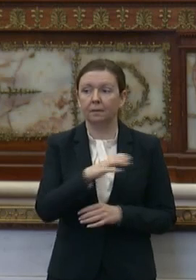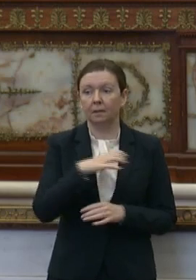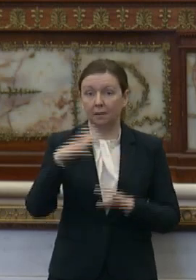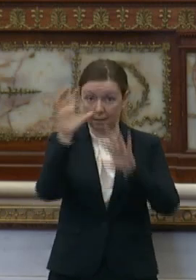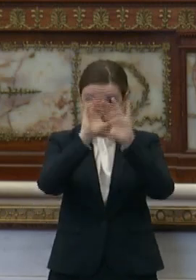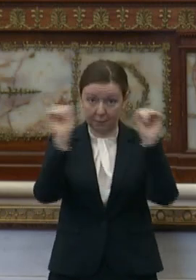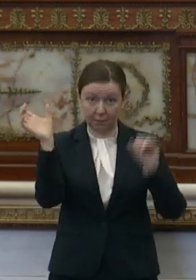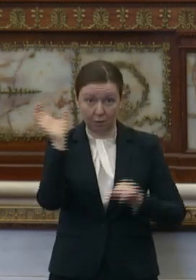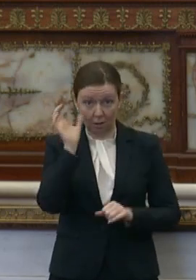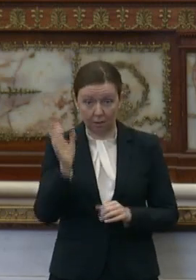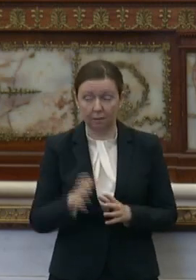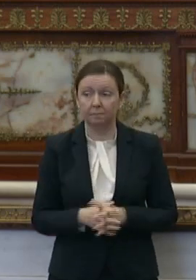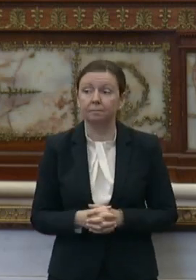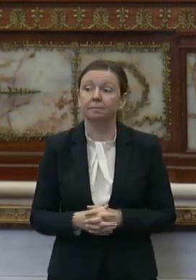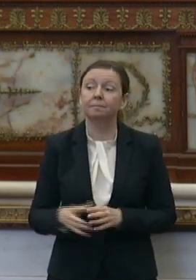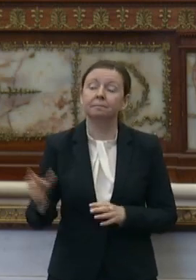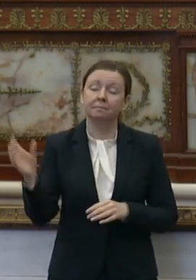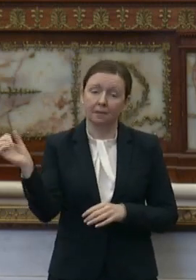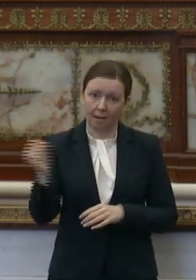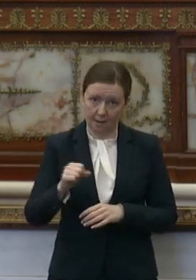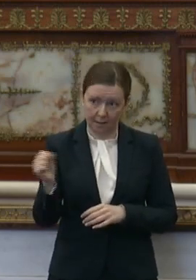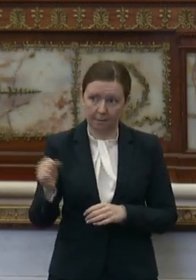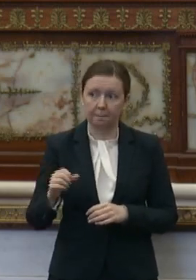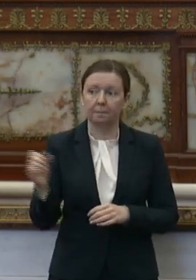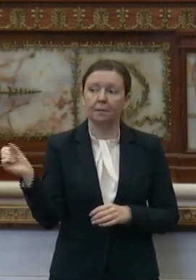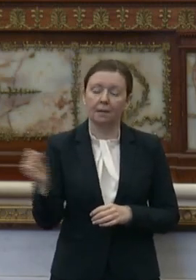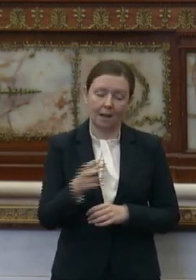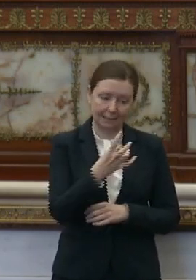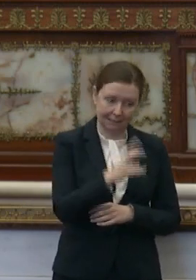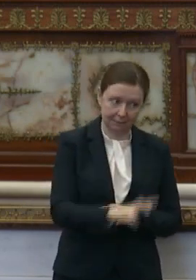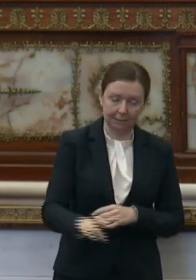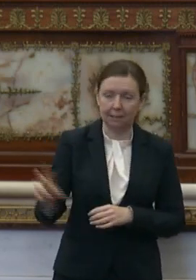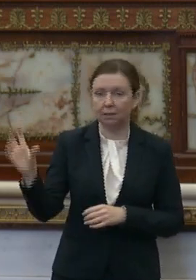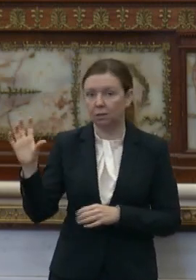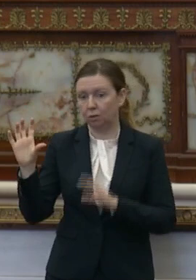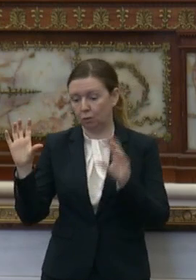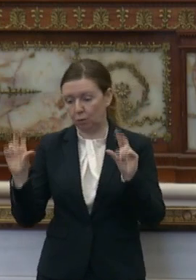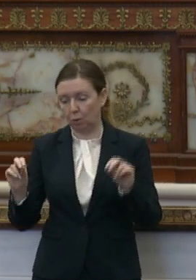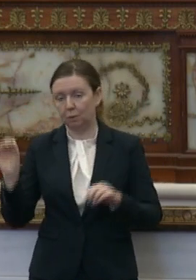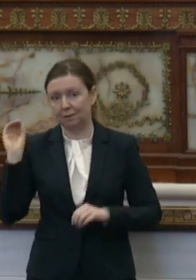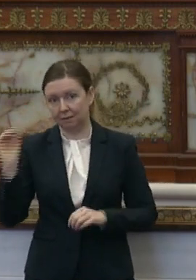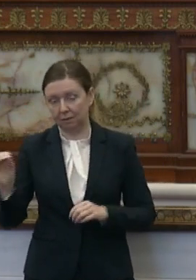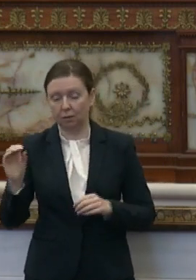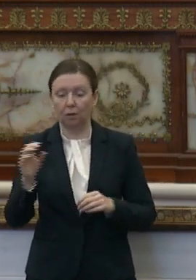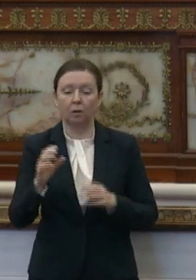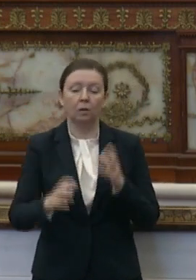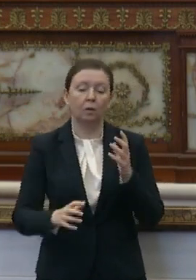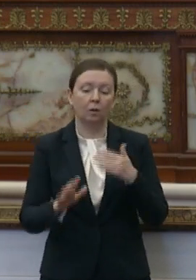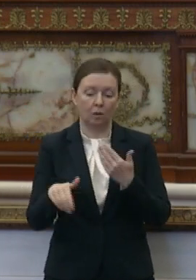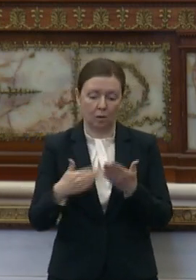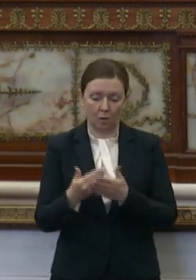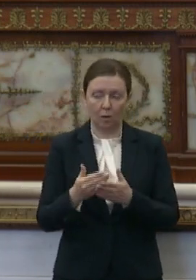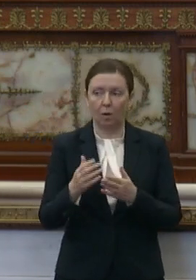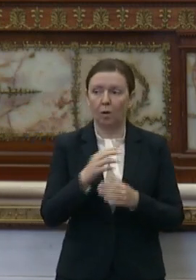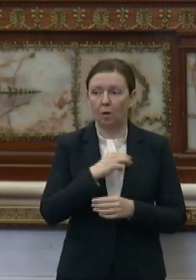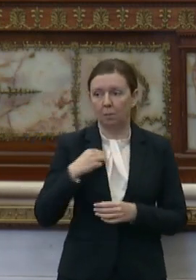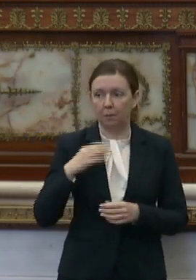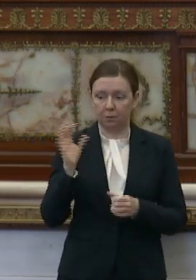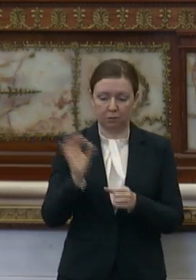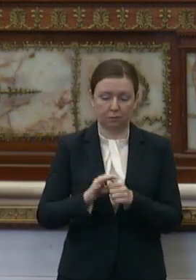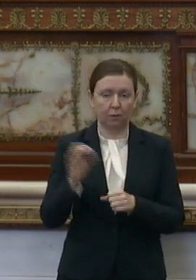Aye. Council President Clark? Aye. Ayes 17 and ayes are 0. Majority of all members having voted in the affirmative, the bill